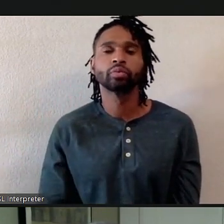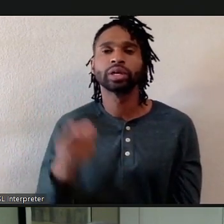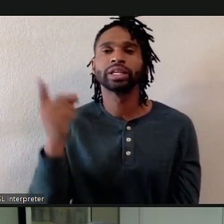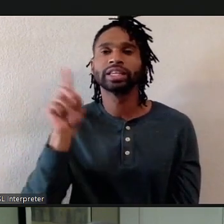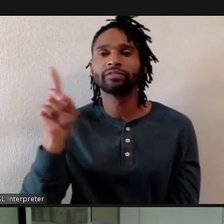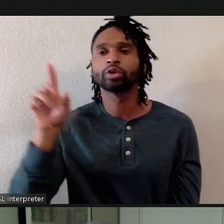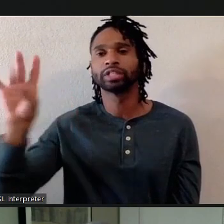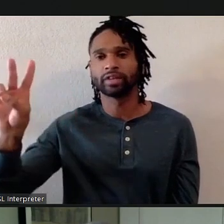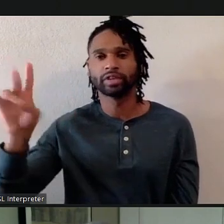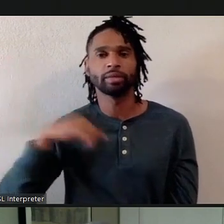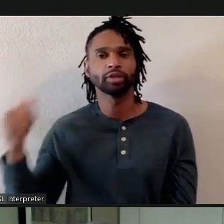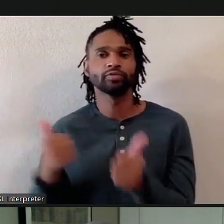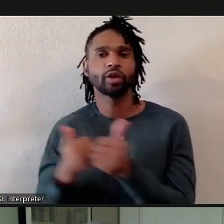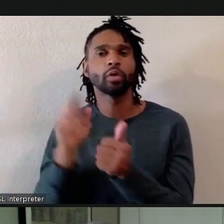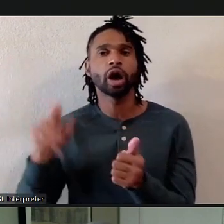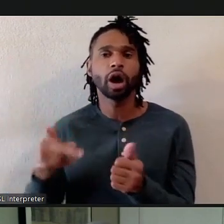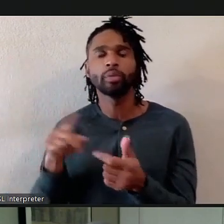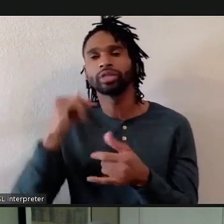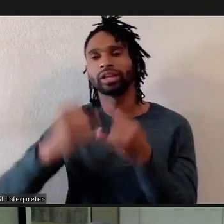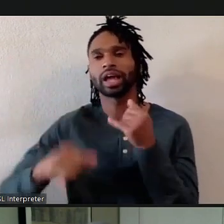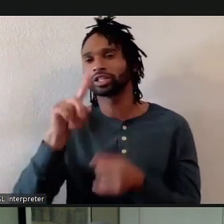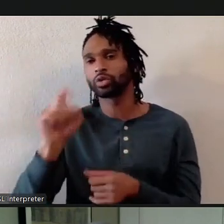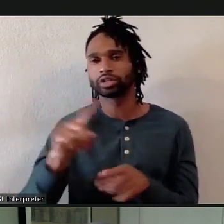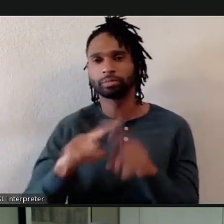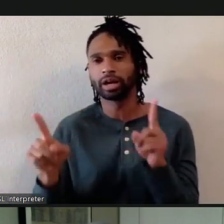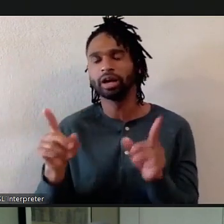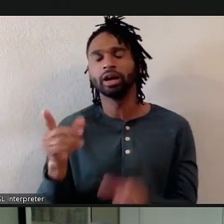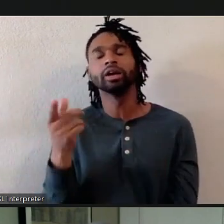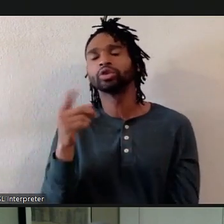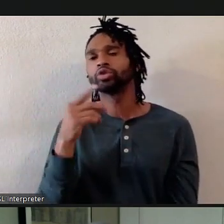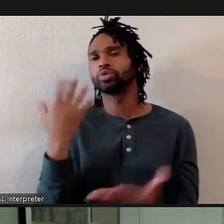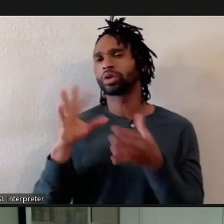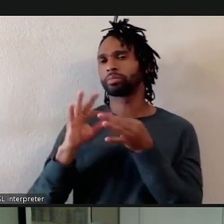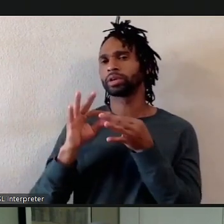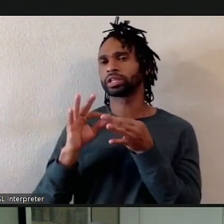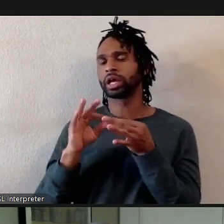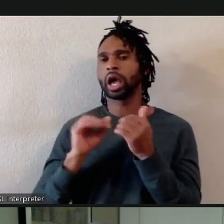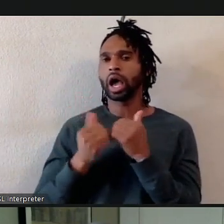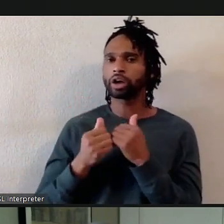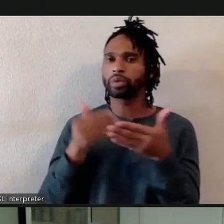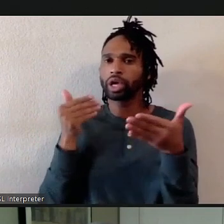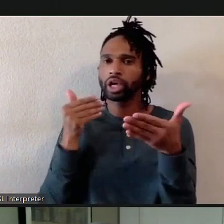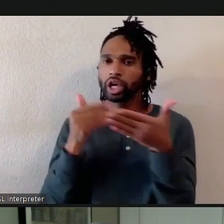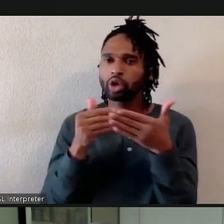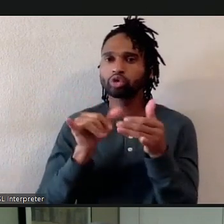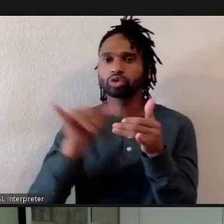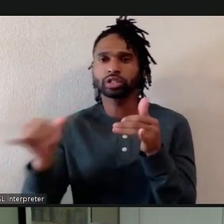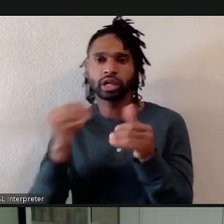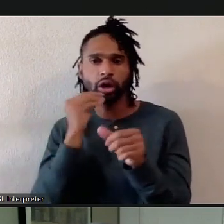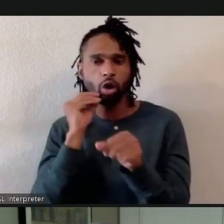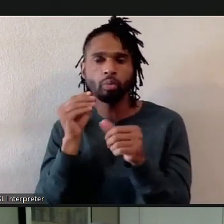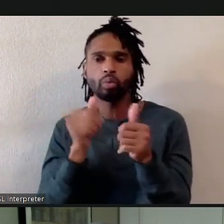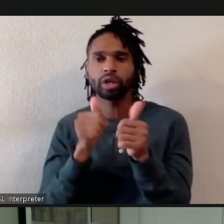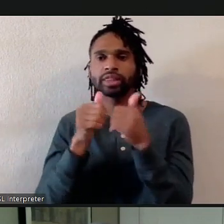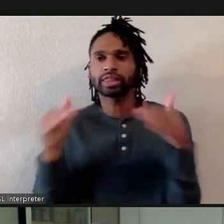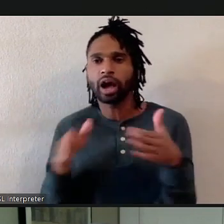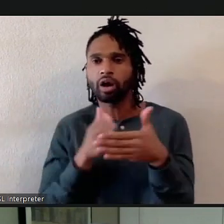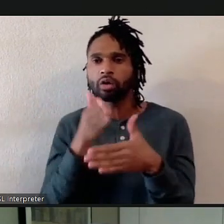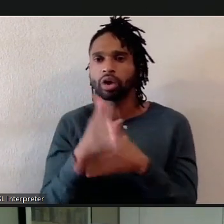kind of following up on the last question, but you mentioned how can we get as close to stay at home without crossing over? Outside